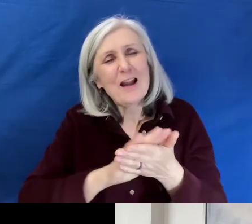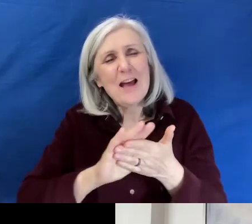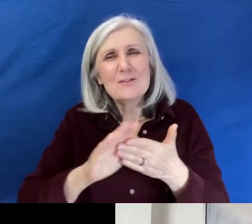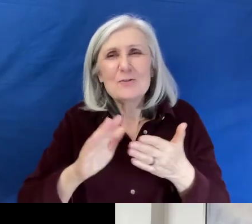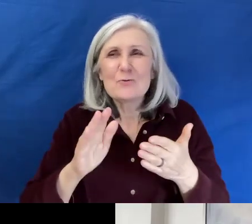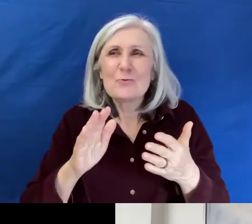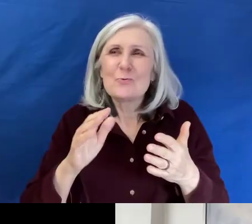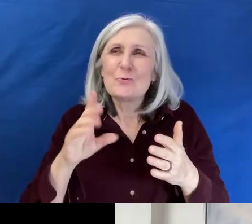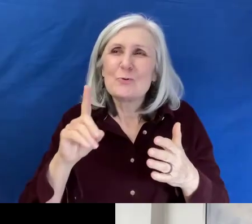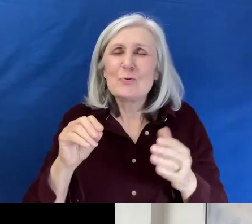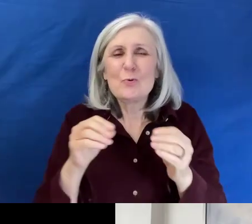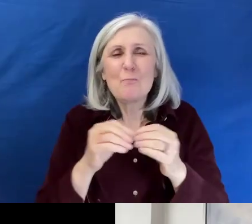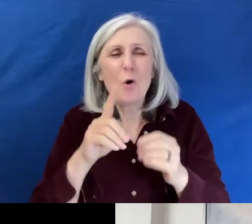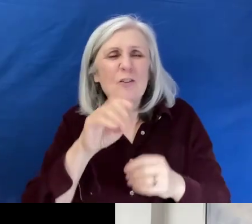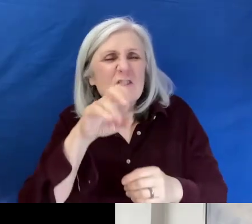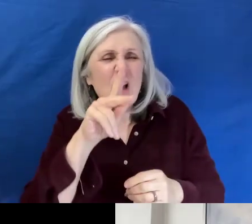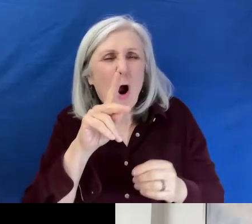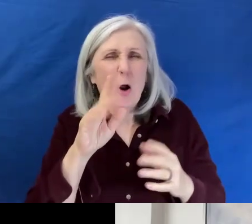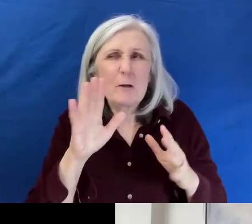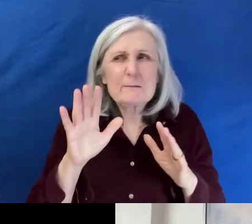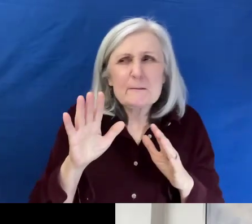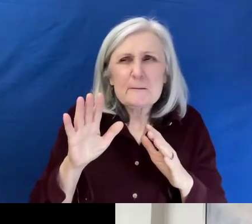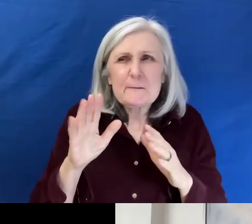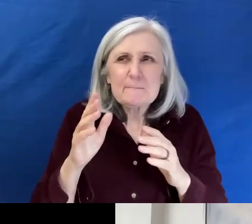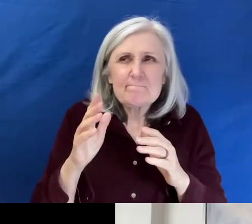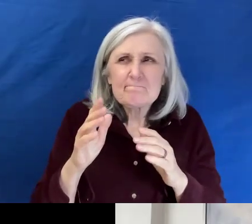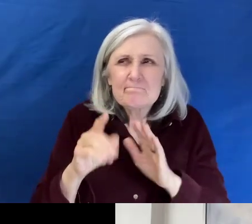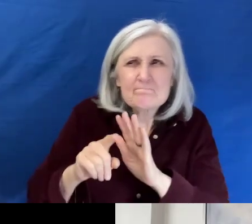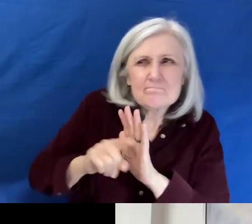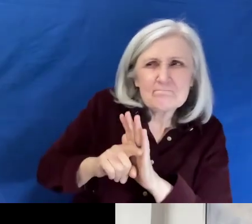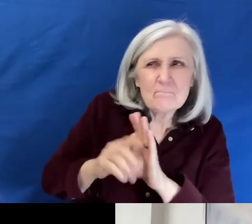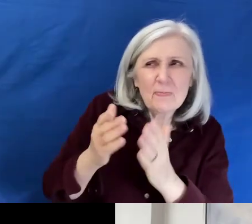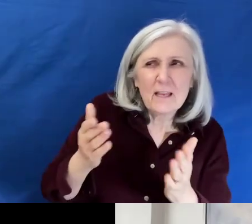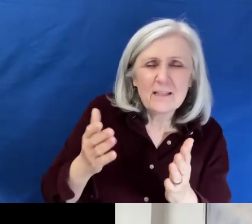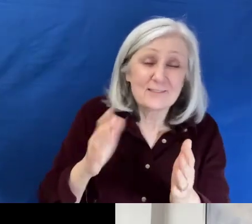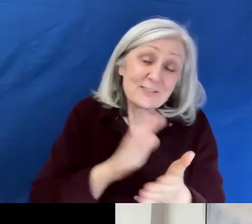definitely have, I certainly got to have a lot of that this season, which was really nice.